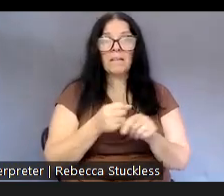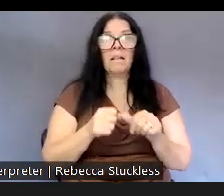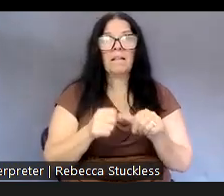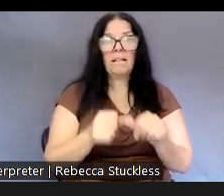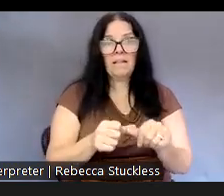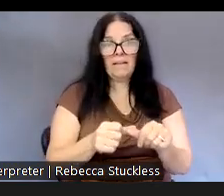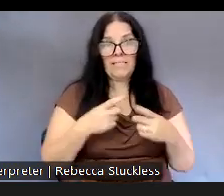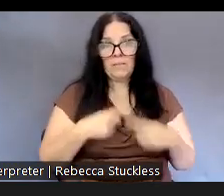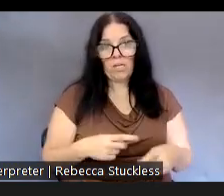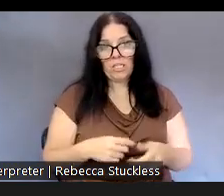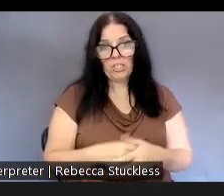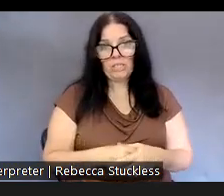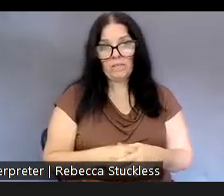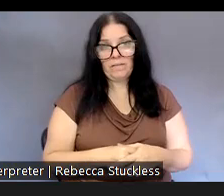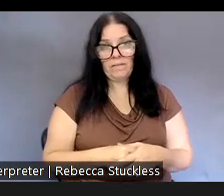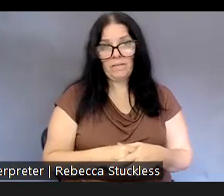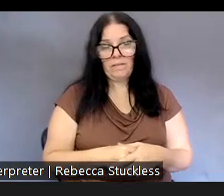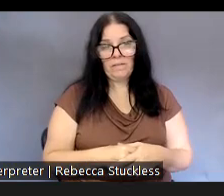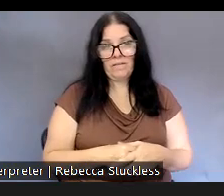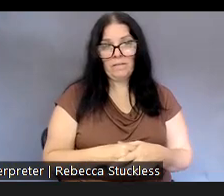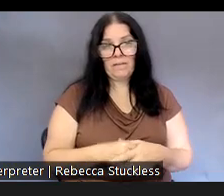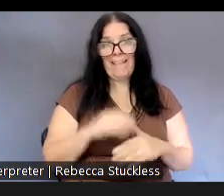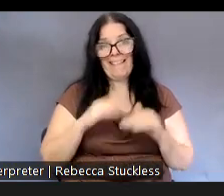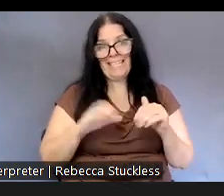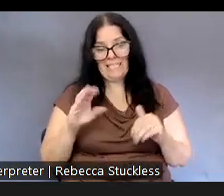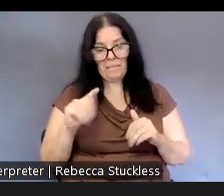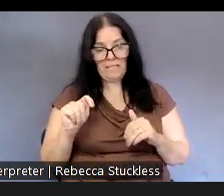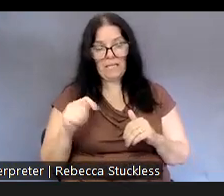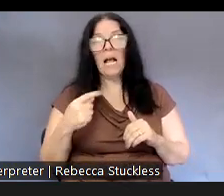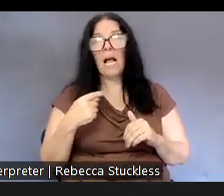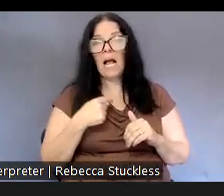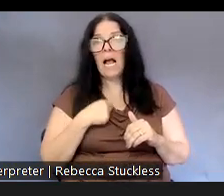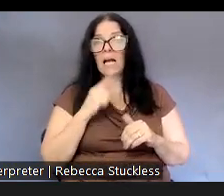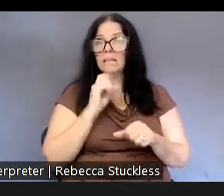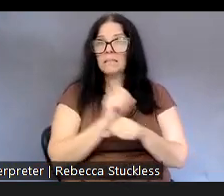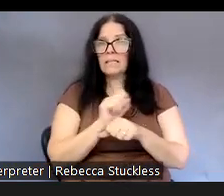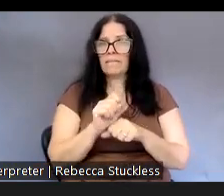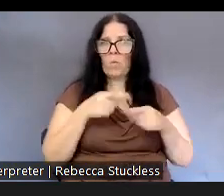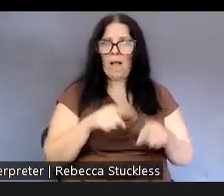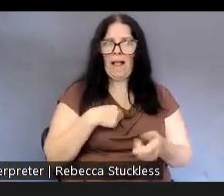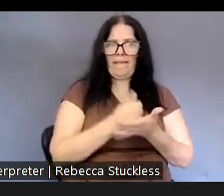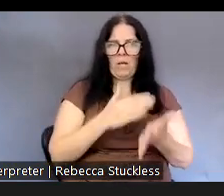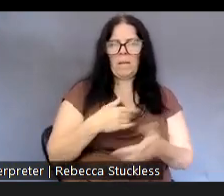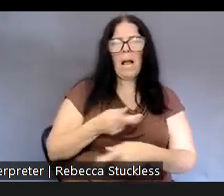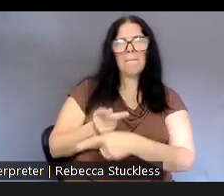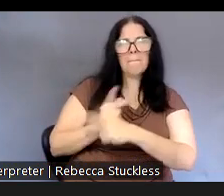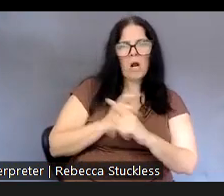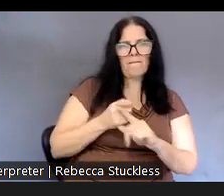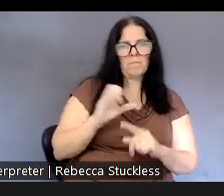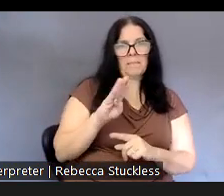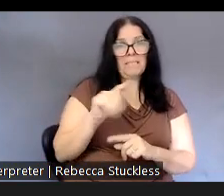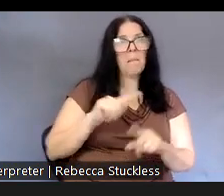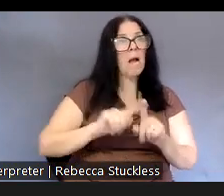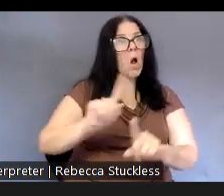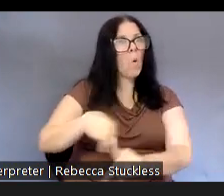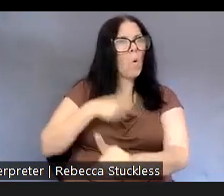CBT. When I was practicing as a therapist, I certainly borrowed from CBT, but I didn't rely on it